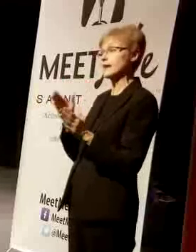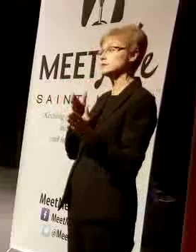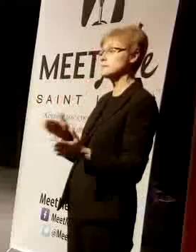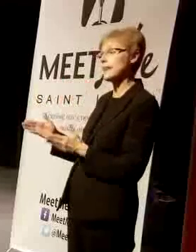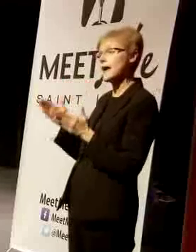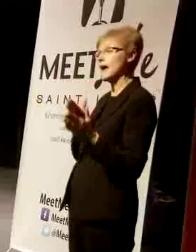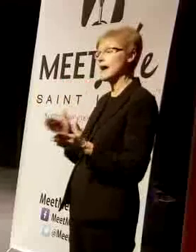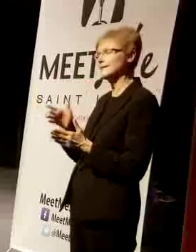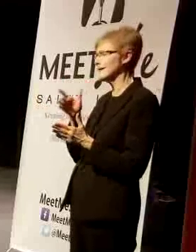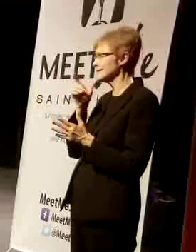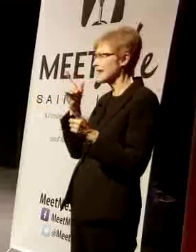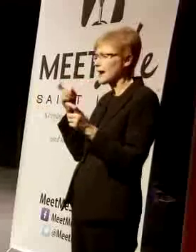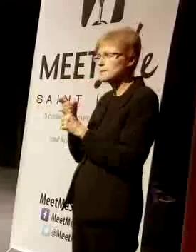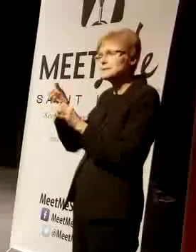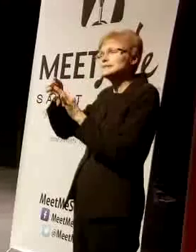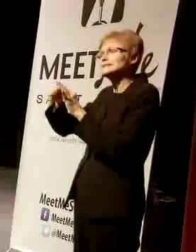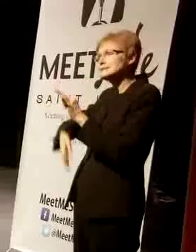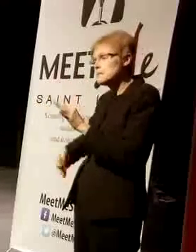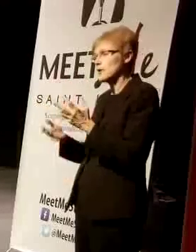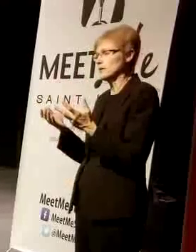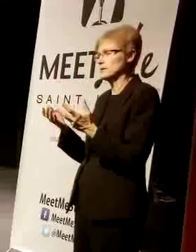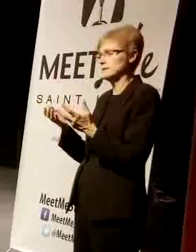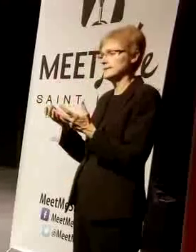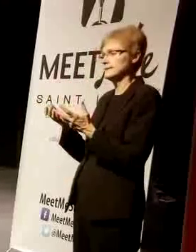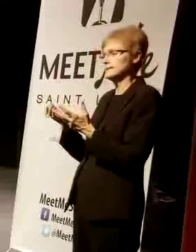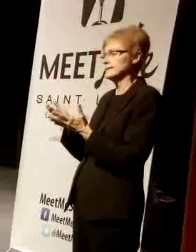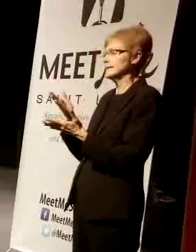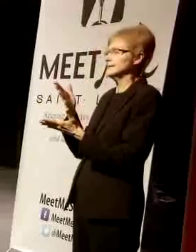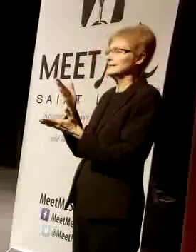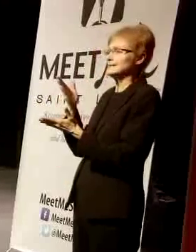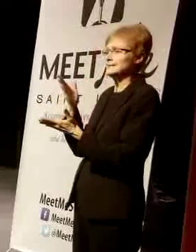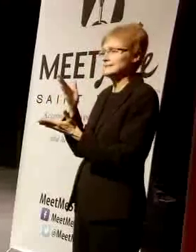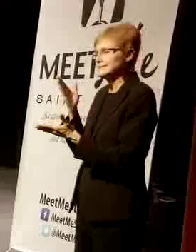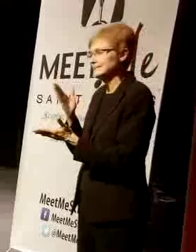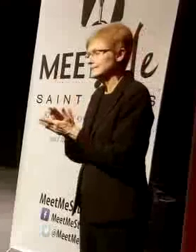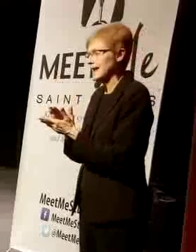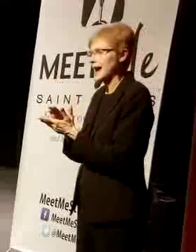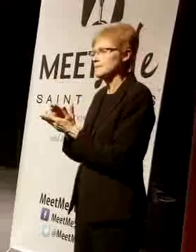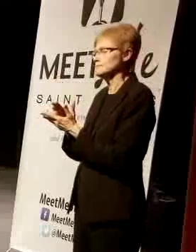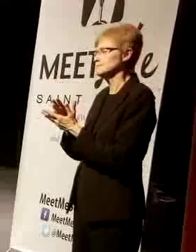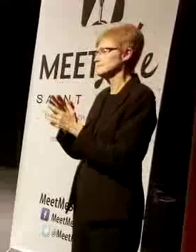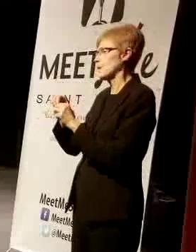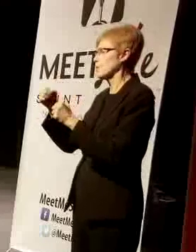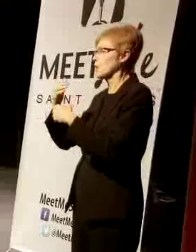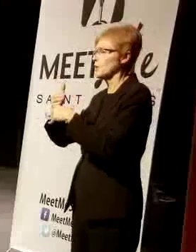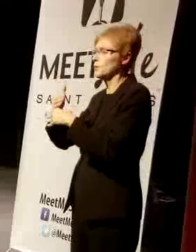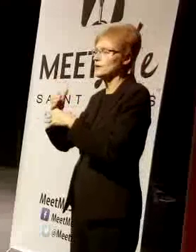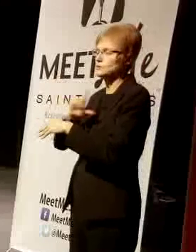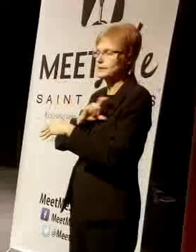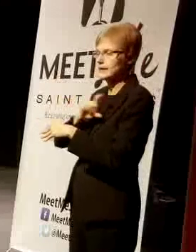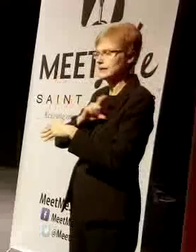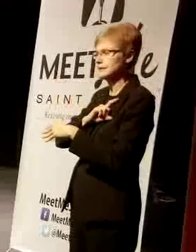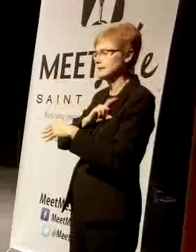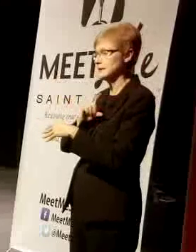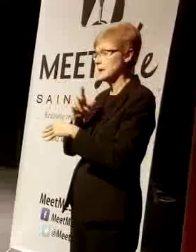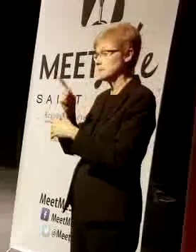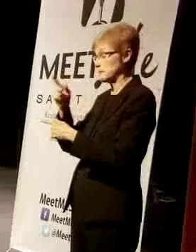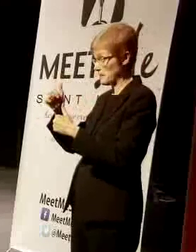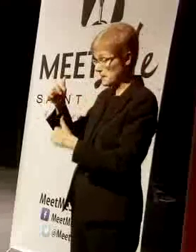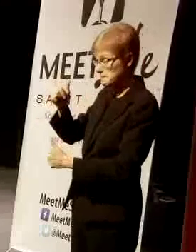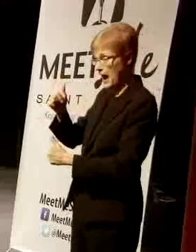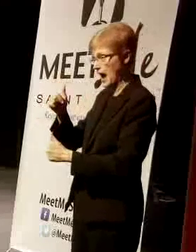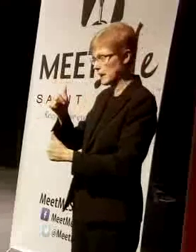it's not complicated. We got to stop broken windows policing, stop going after people at the bottom, stop criminalizing the poor,